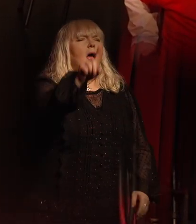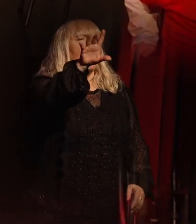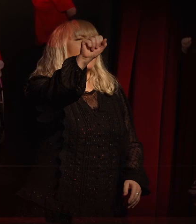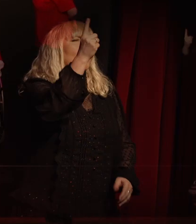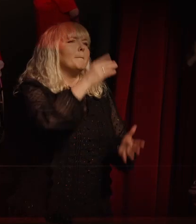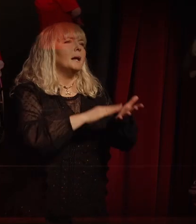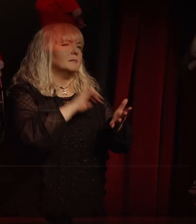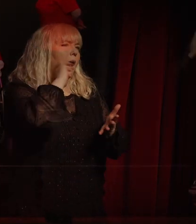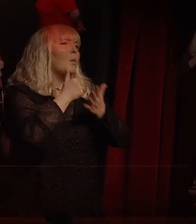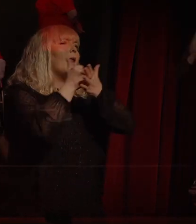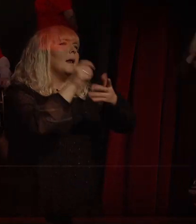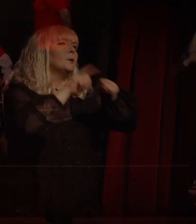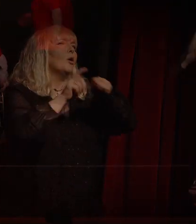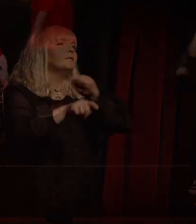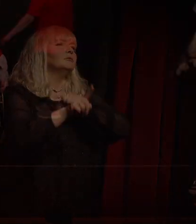for it.